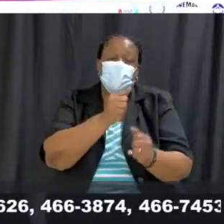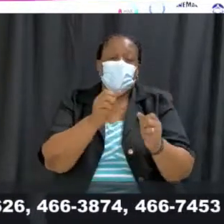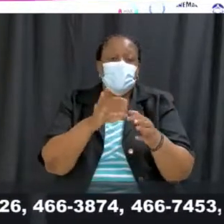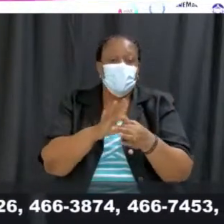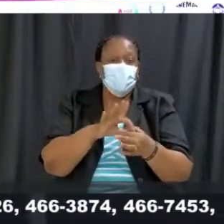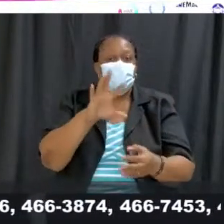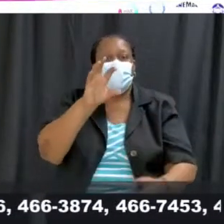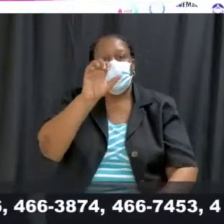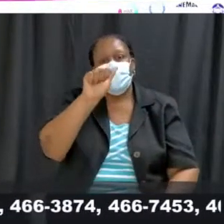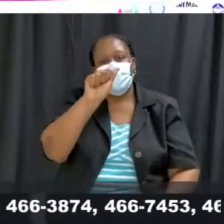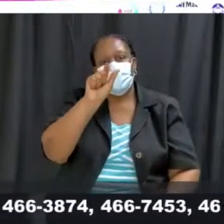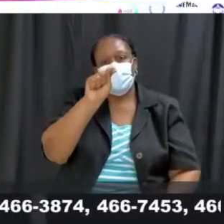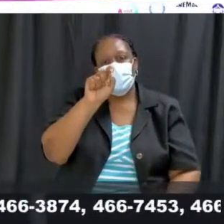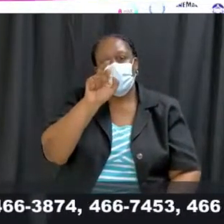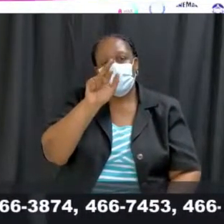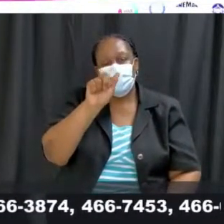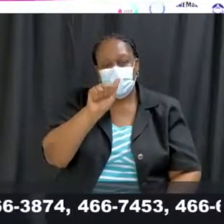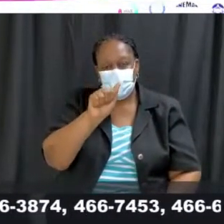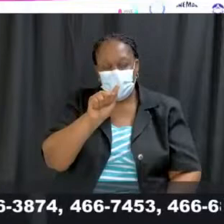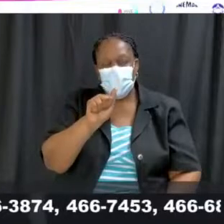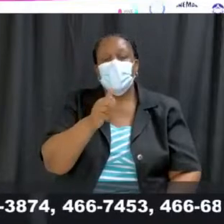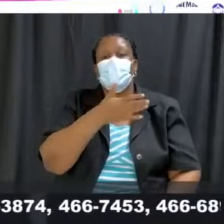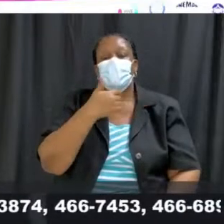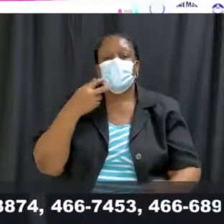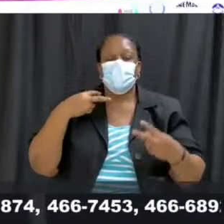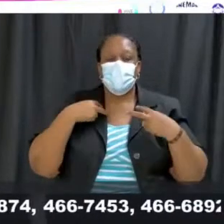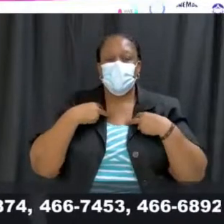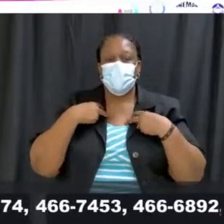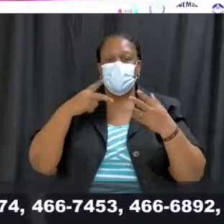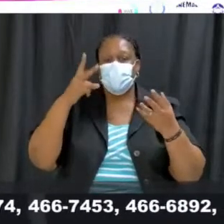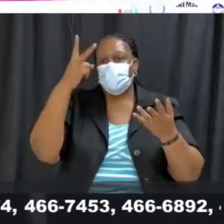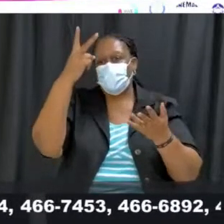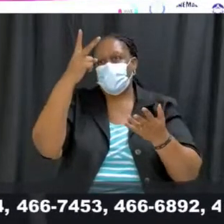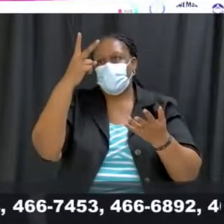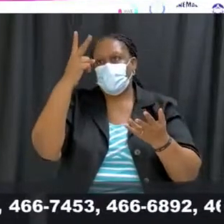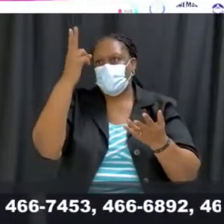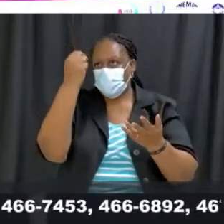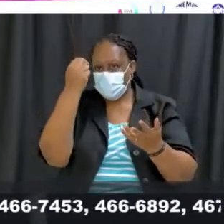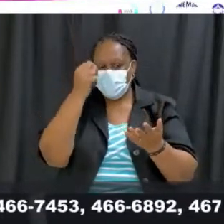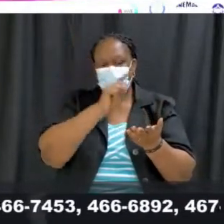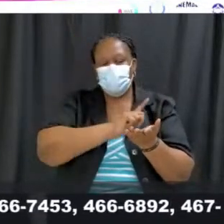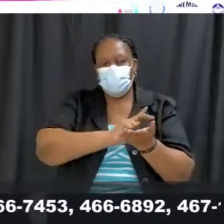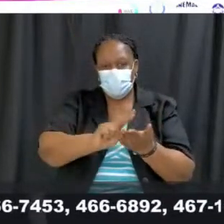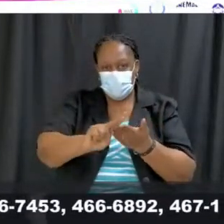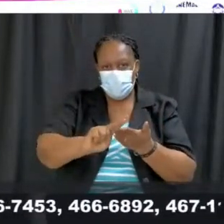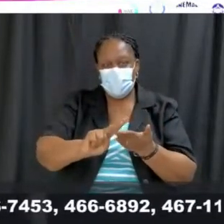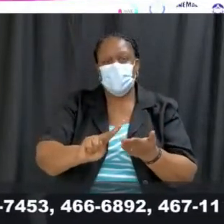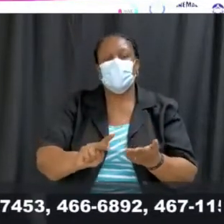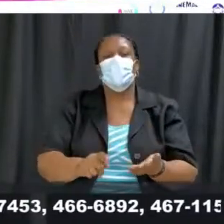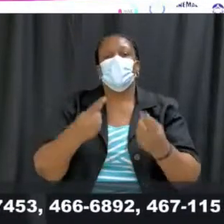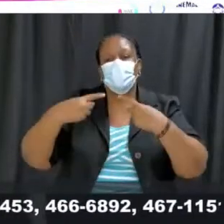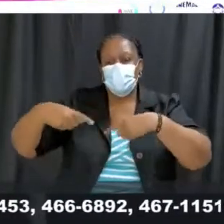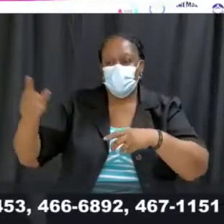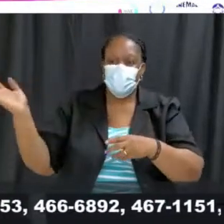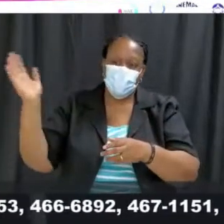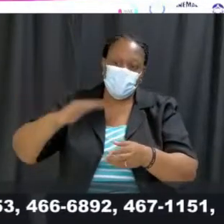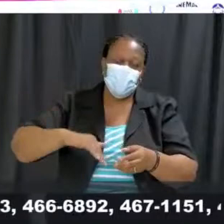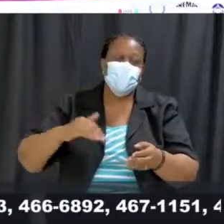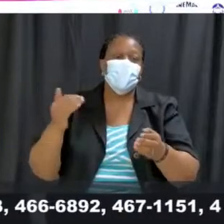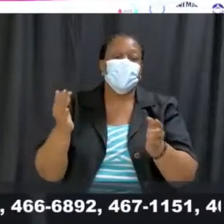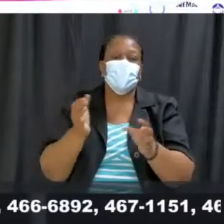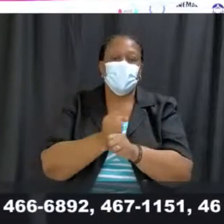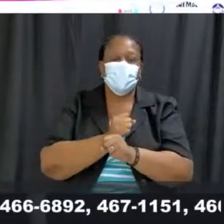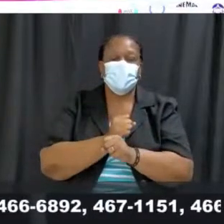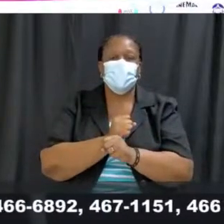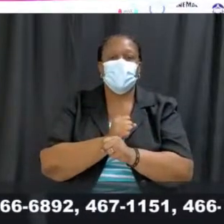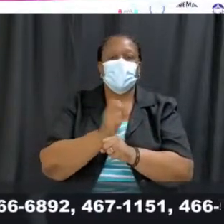a 12-week appointment. And so we are hoping within short order to get our hands on the